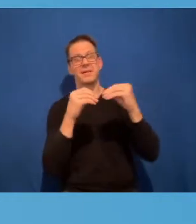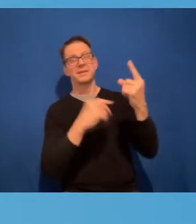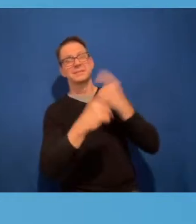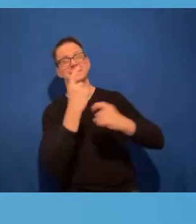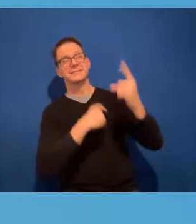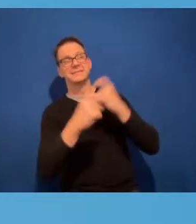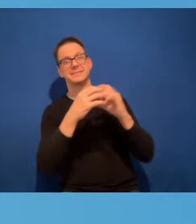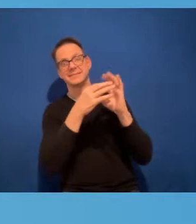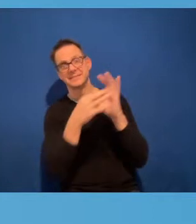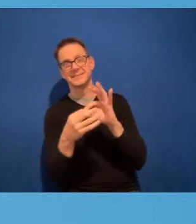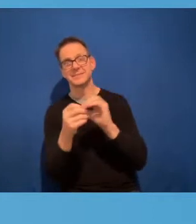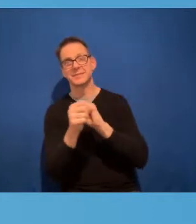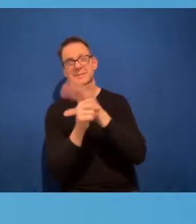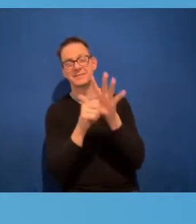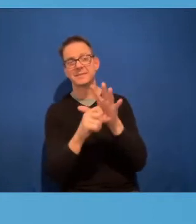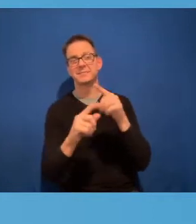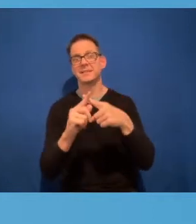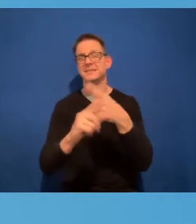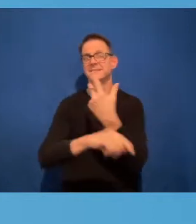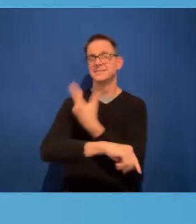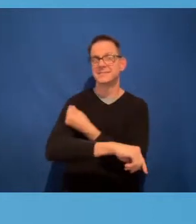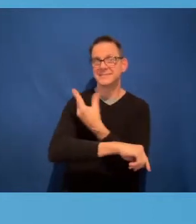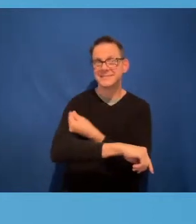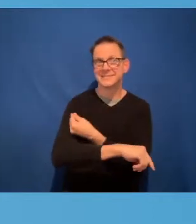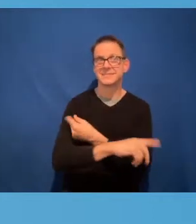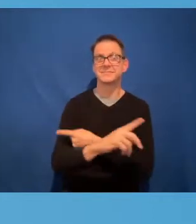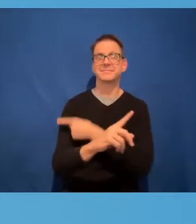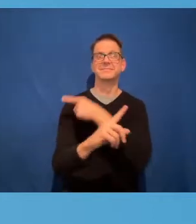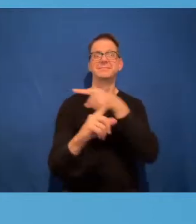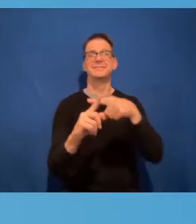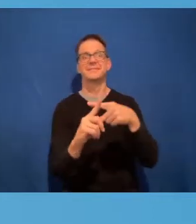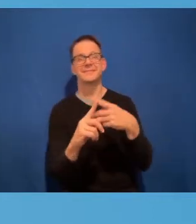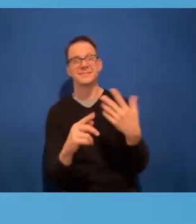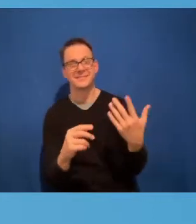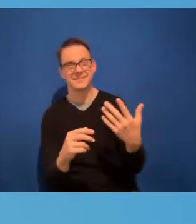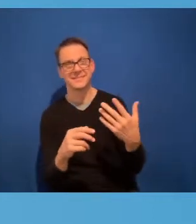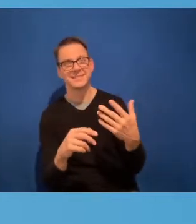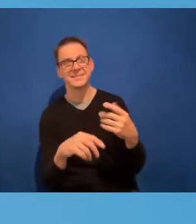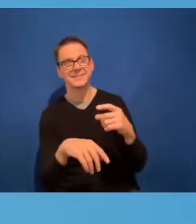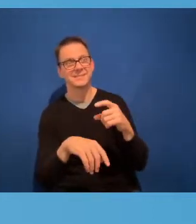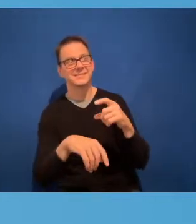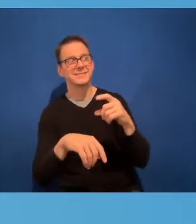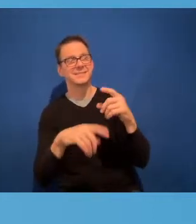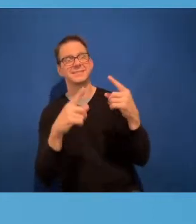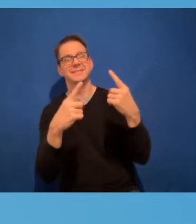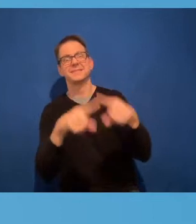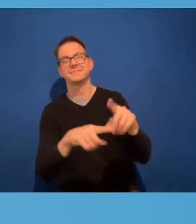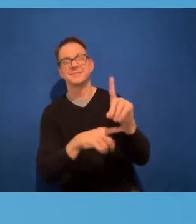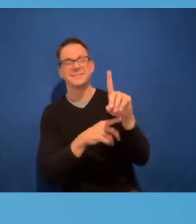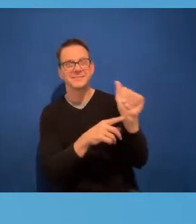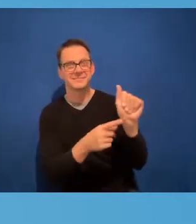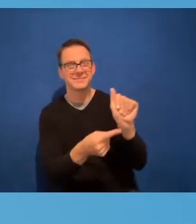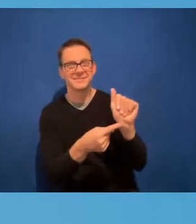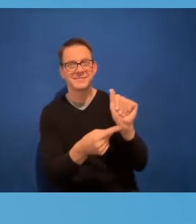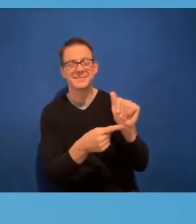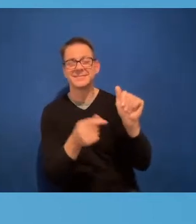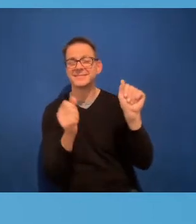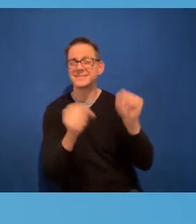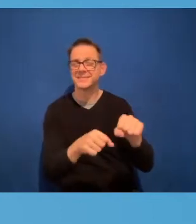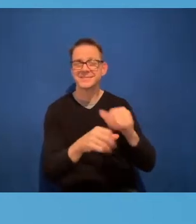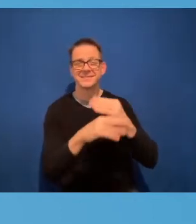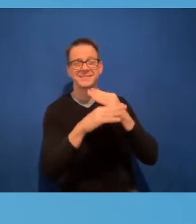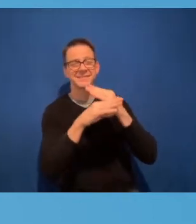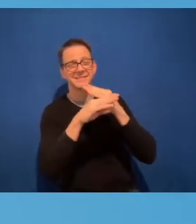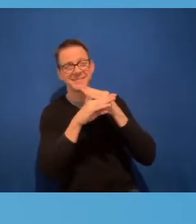vaccines and all those extra long-term disability, which was preventable, the entire second, third wave, and fourth